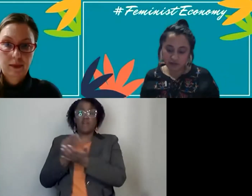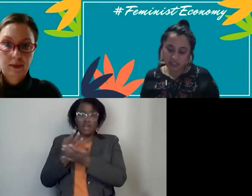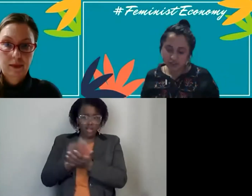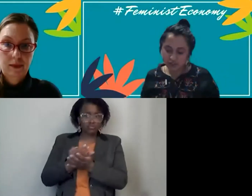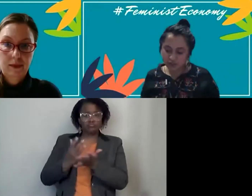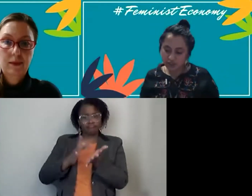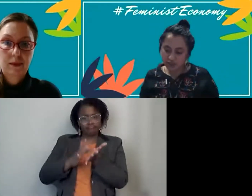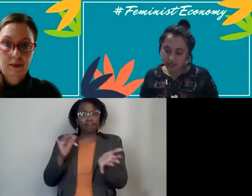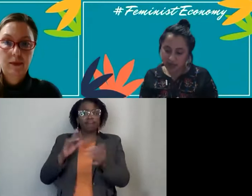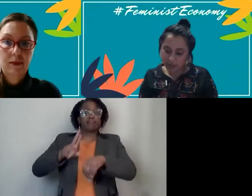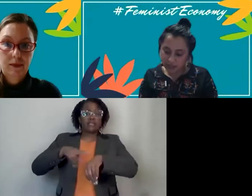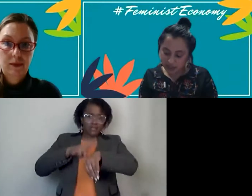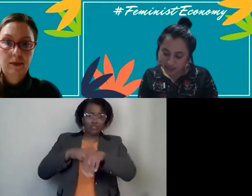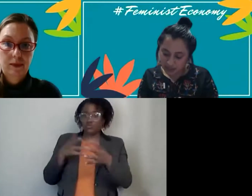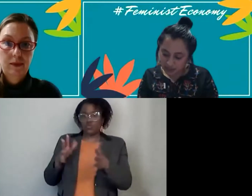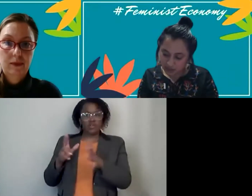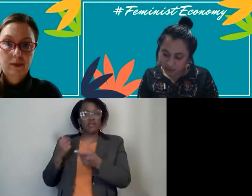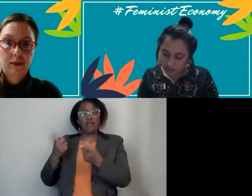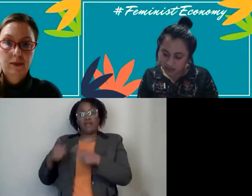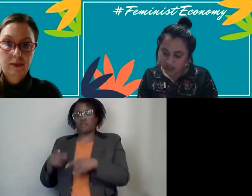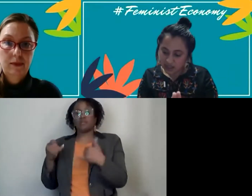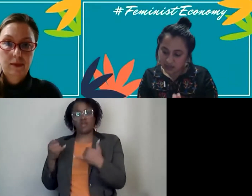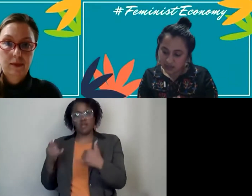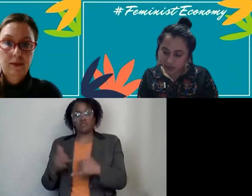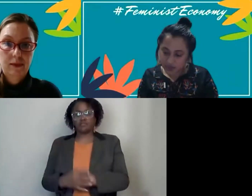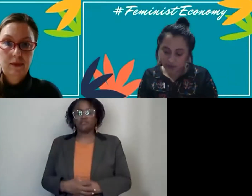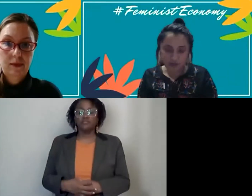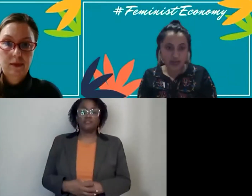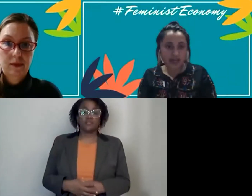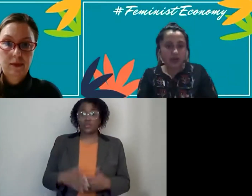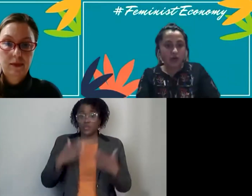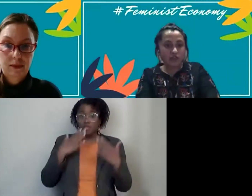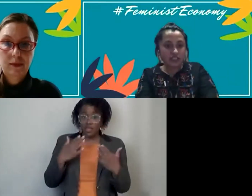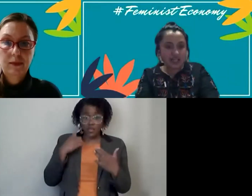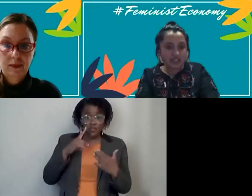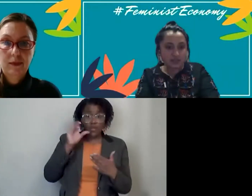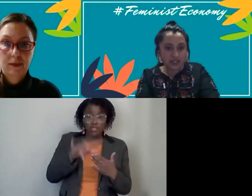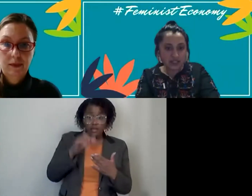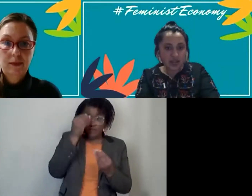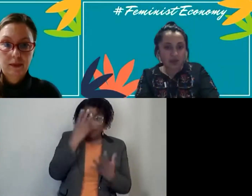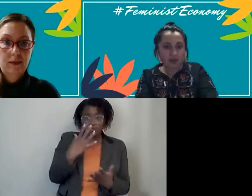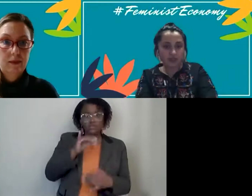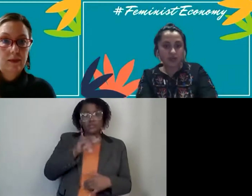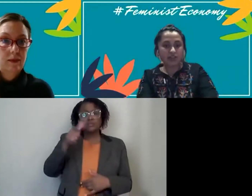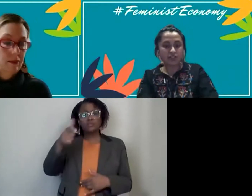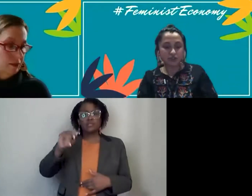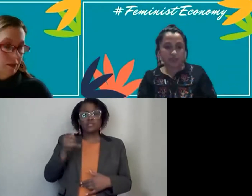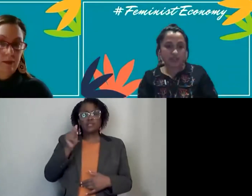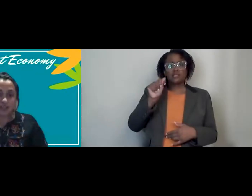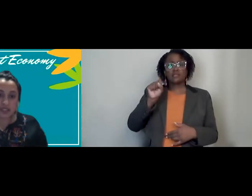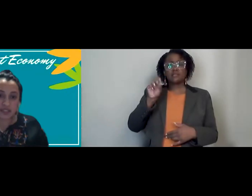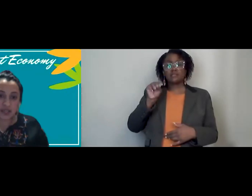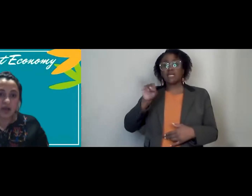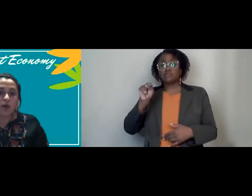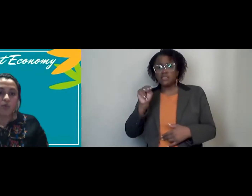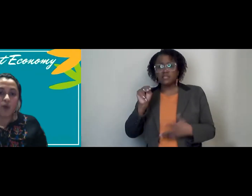of nature, which is already happening in so many ways. So thank you for that. Over to Jazmín. I want to ask you,